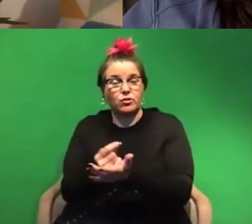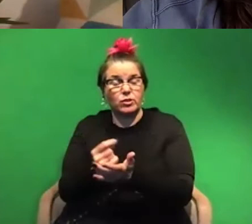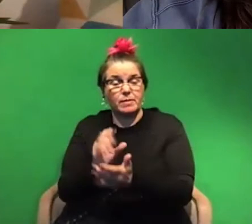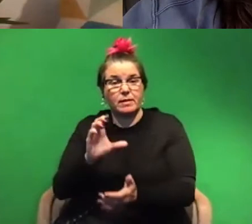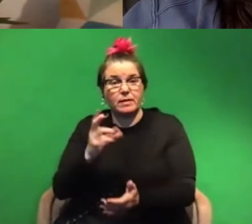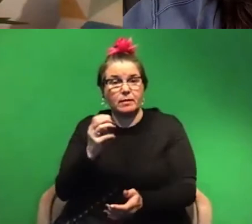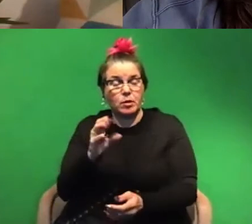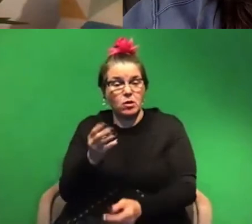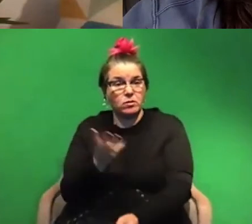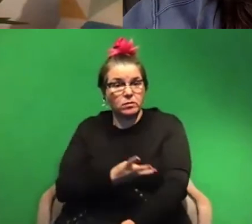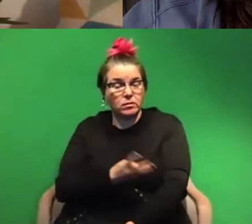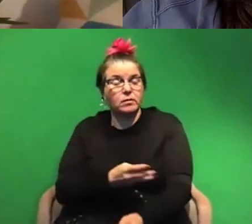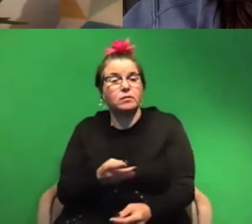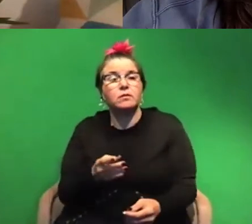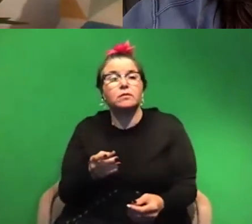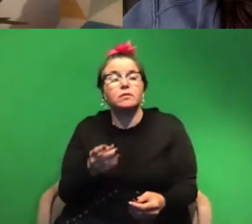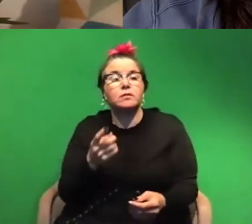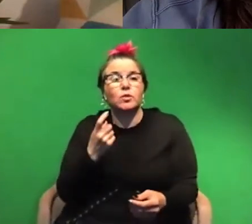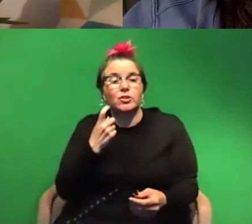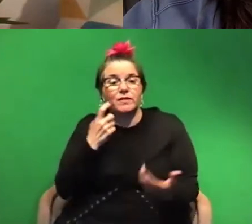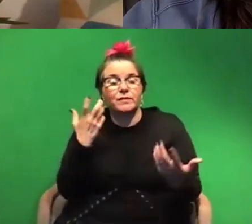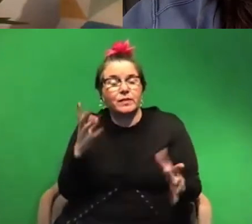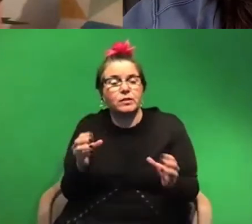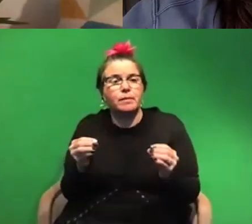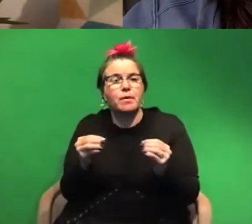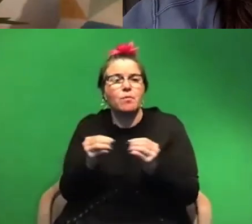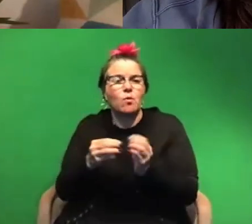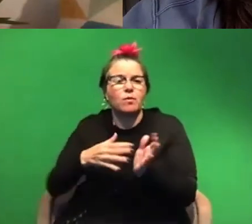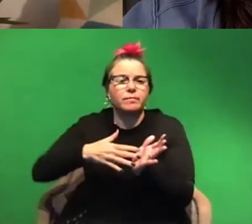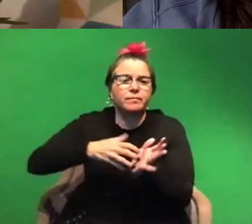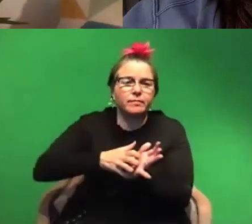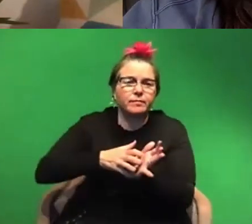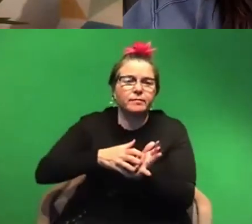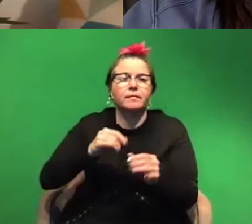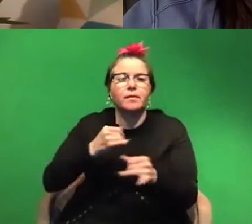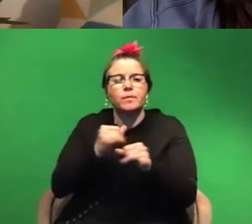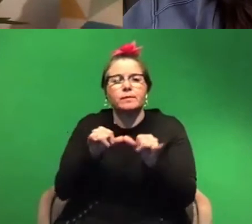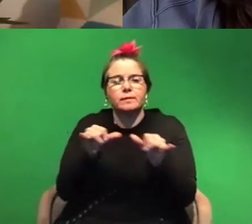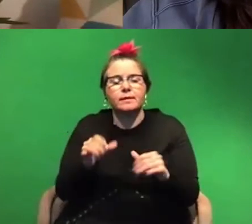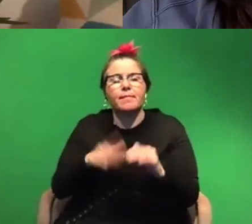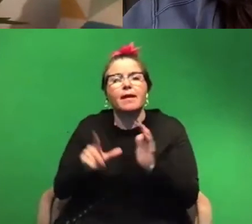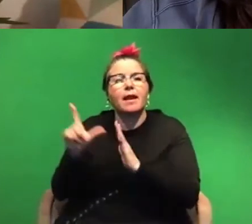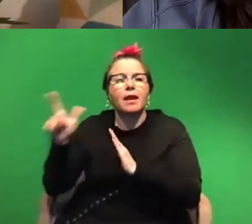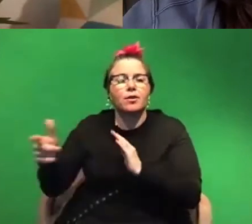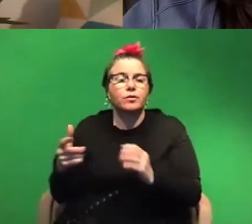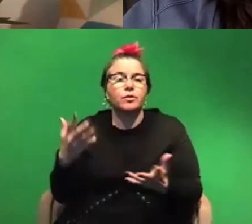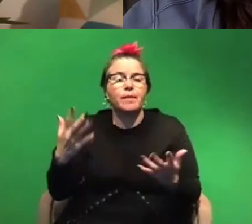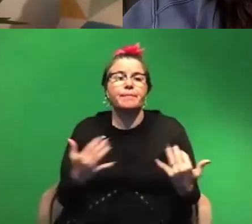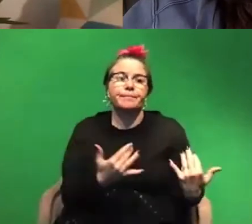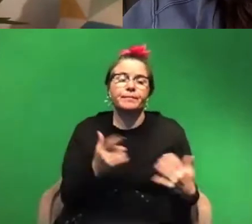or soon after the treatment, they are more immunocompromised than at a later point. So maybe at a later point, they